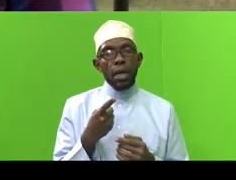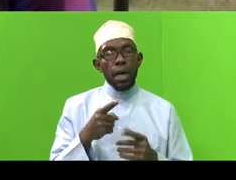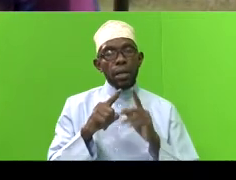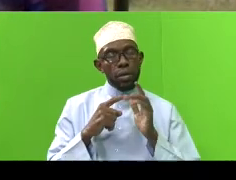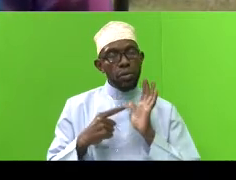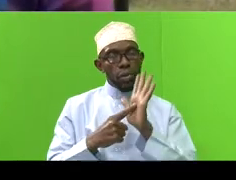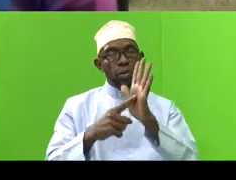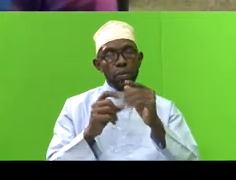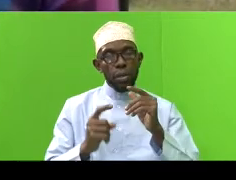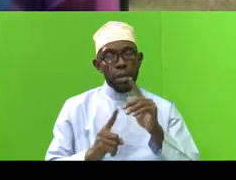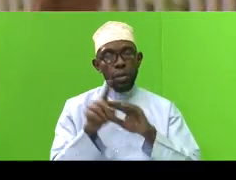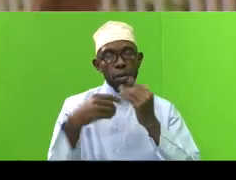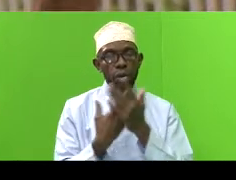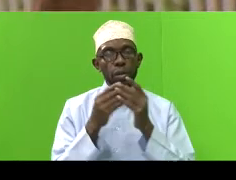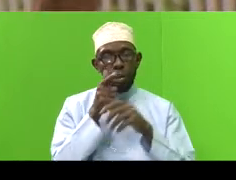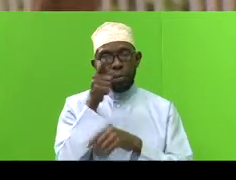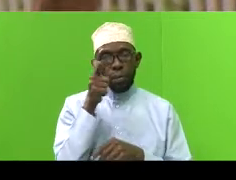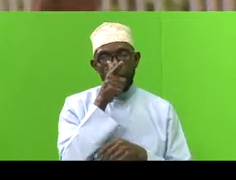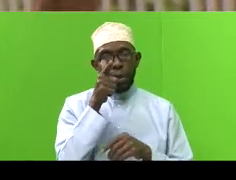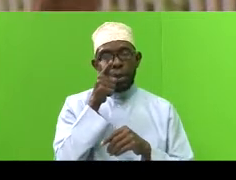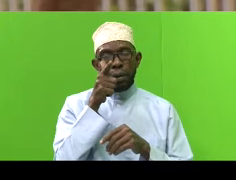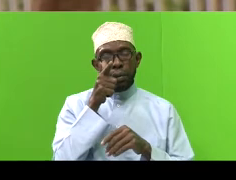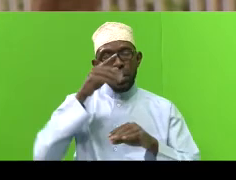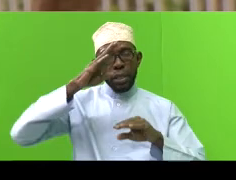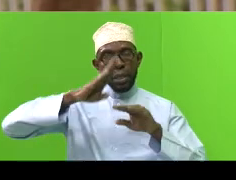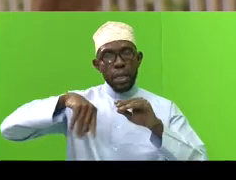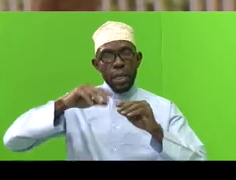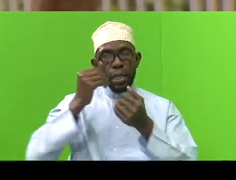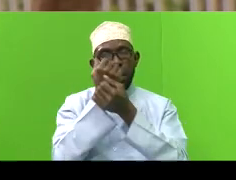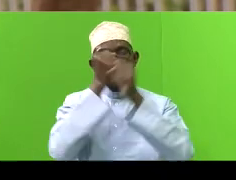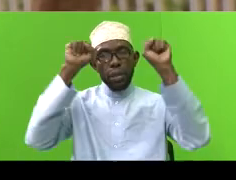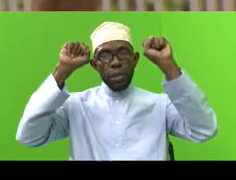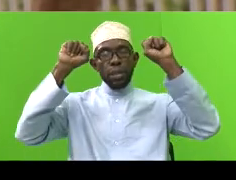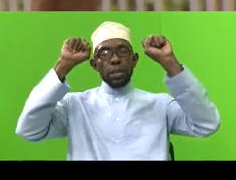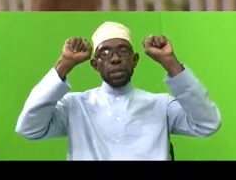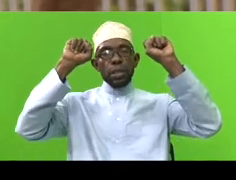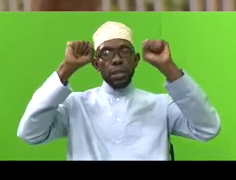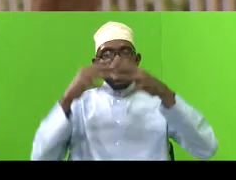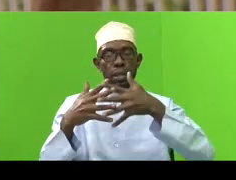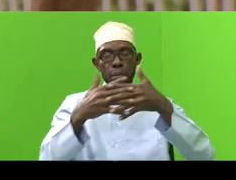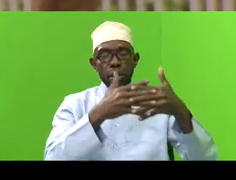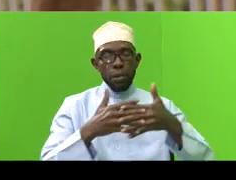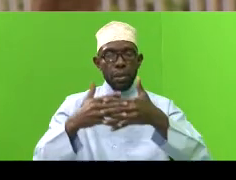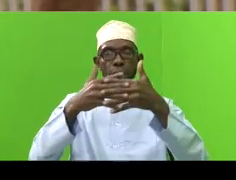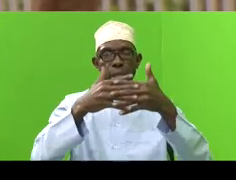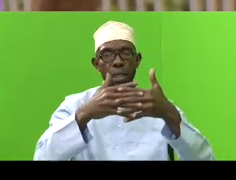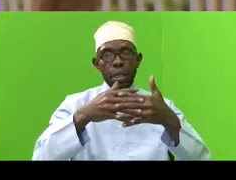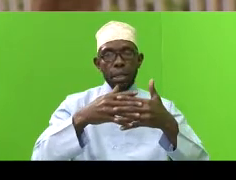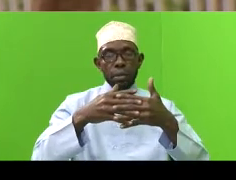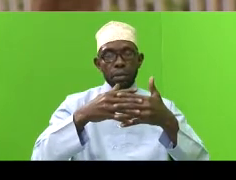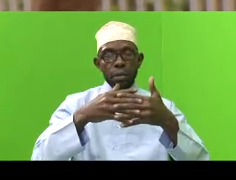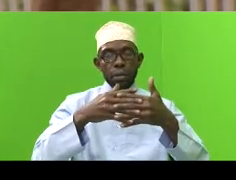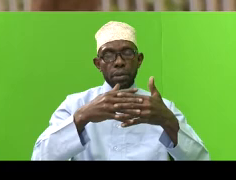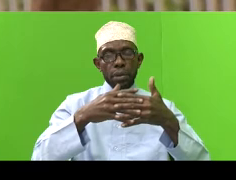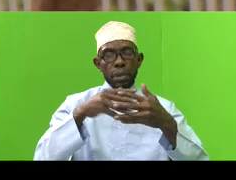unprecedented lashing out of the media by the then presidential candidate in the United States of America presidential race, that is